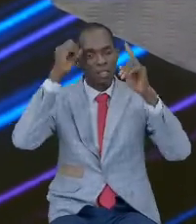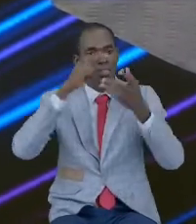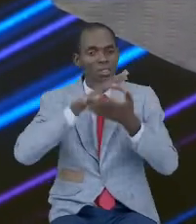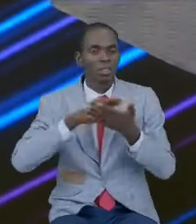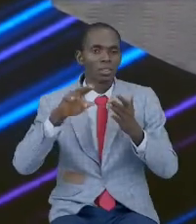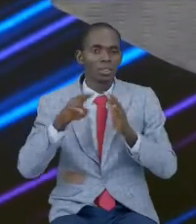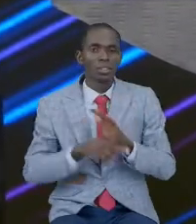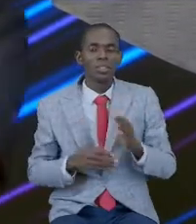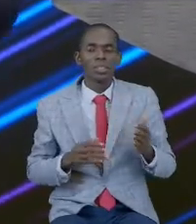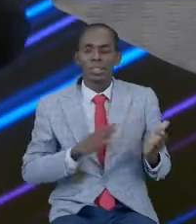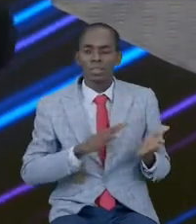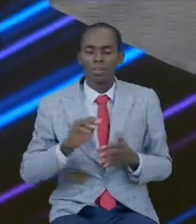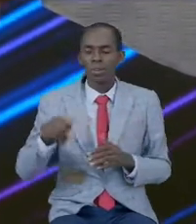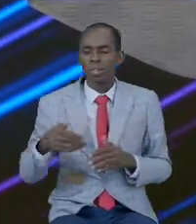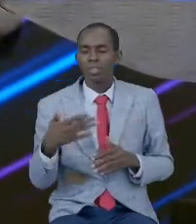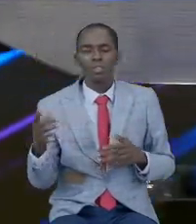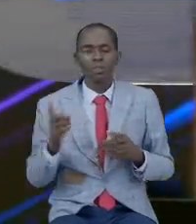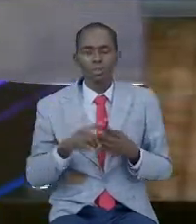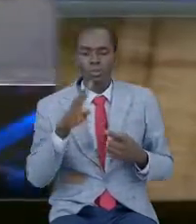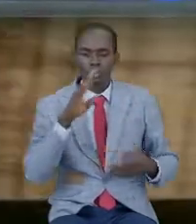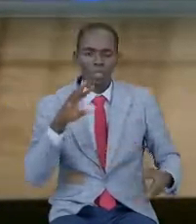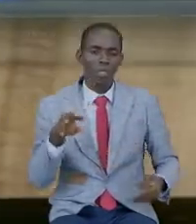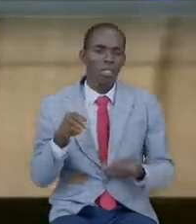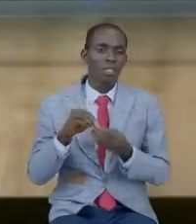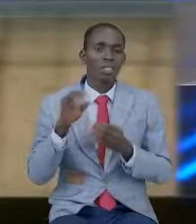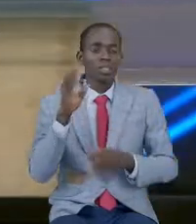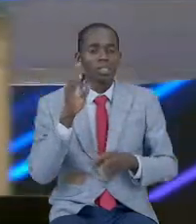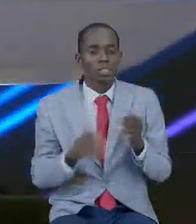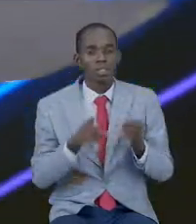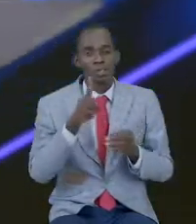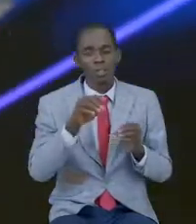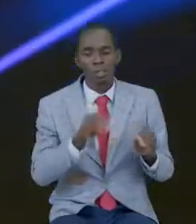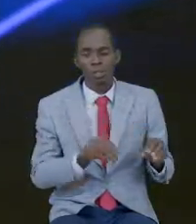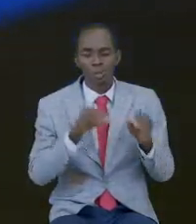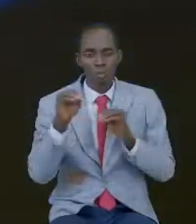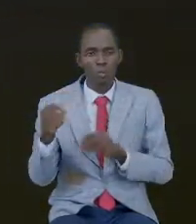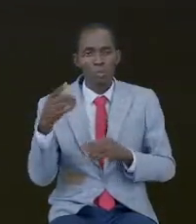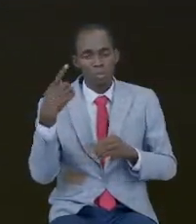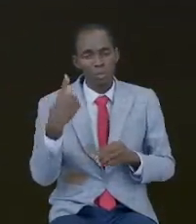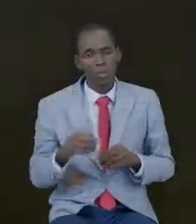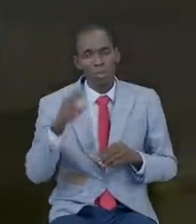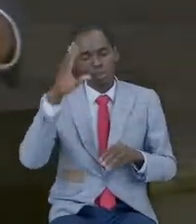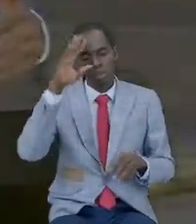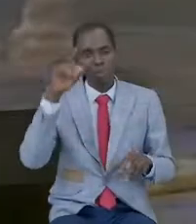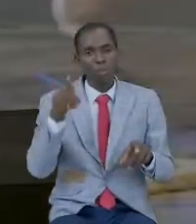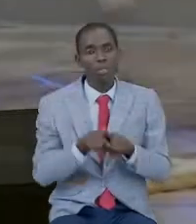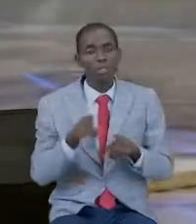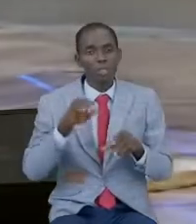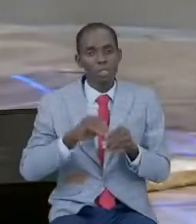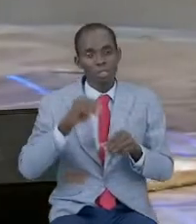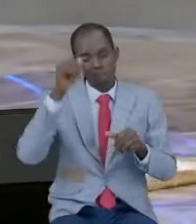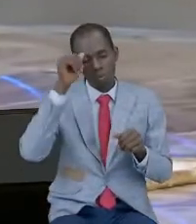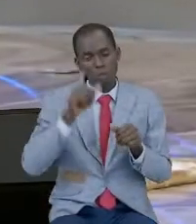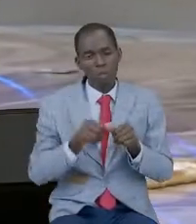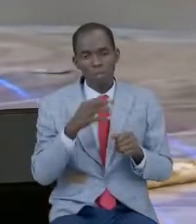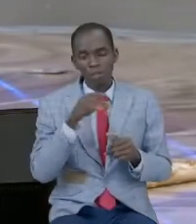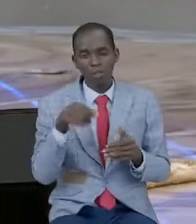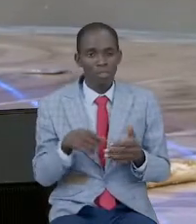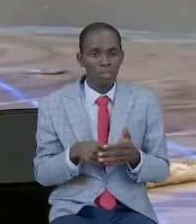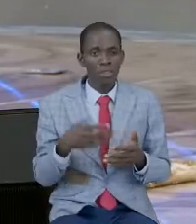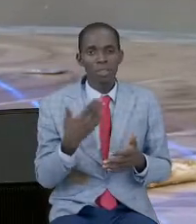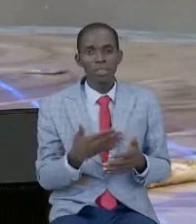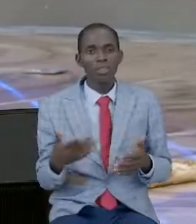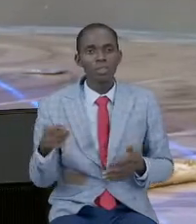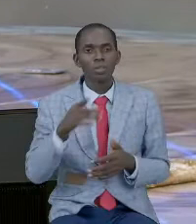to be added. If thou put the brethren in remembrance of these things, thou shalt be a